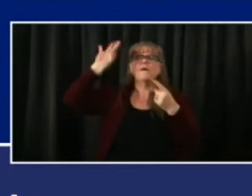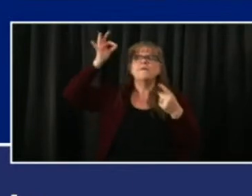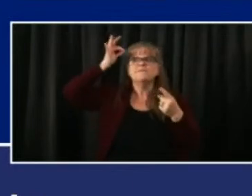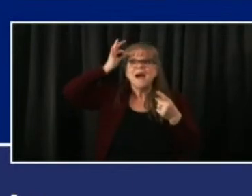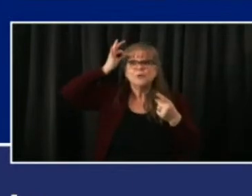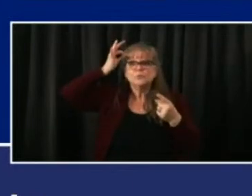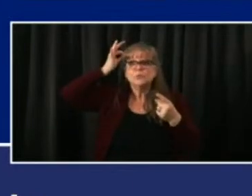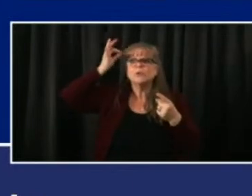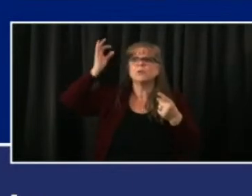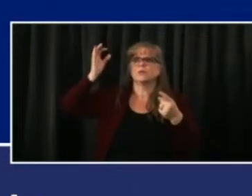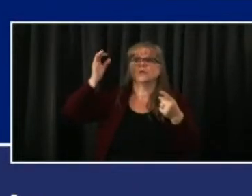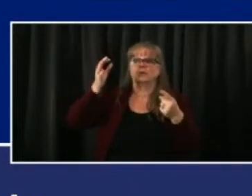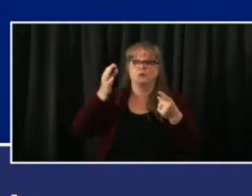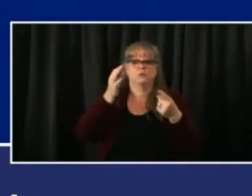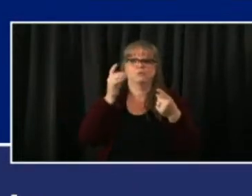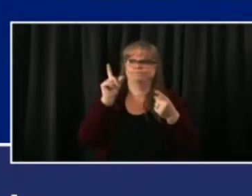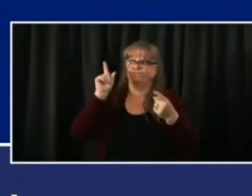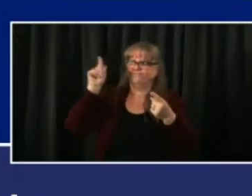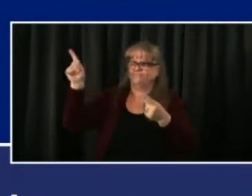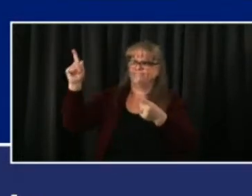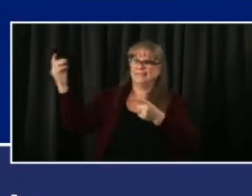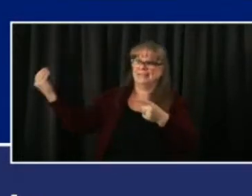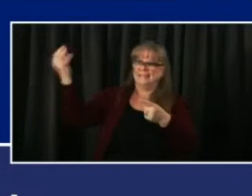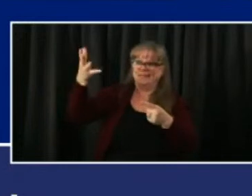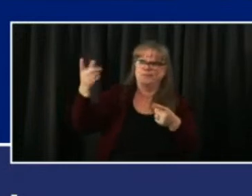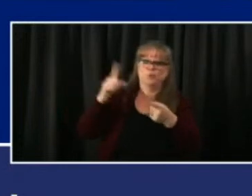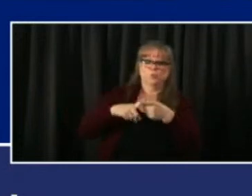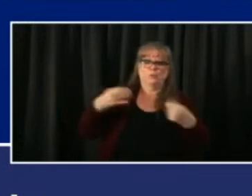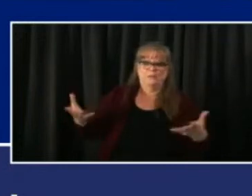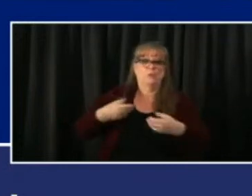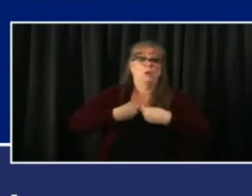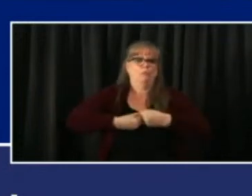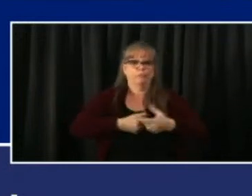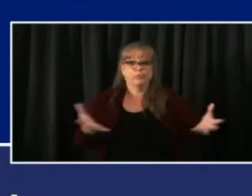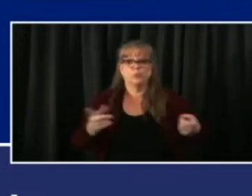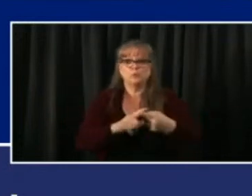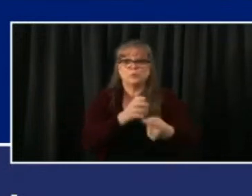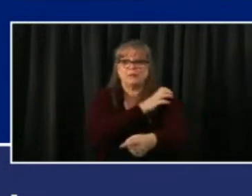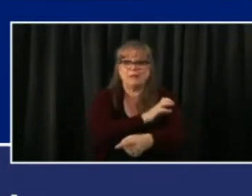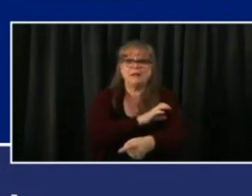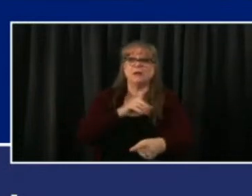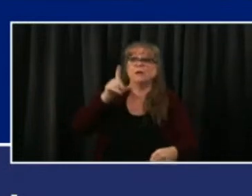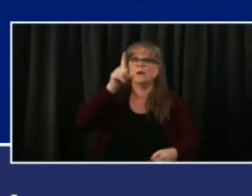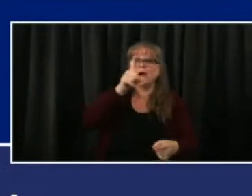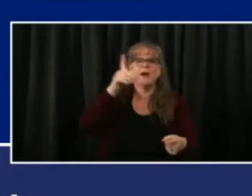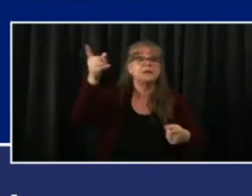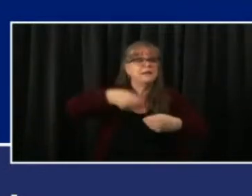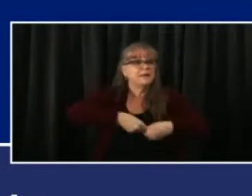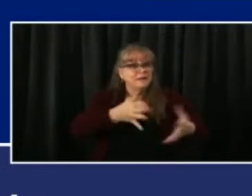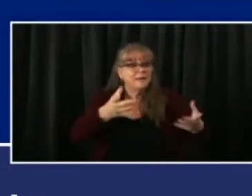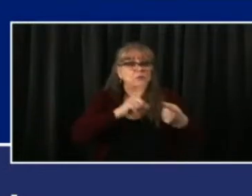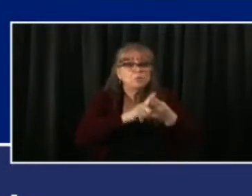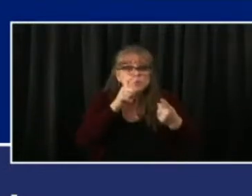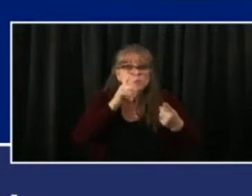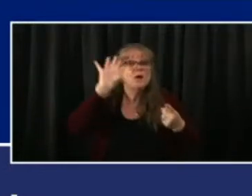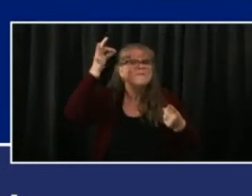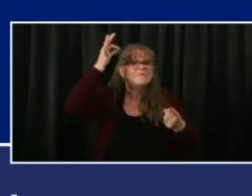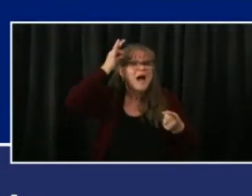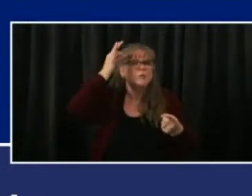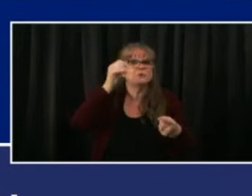qualified health clinics and also the federal pharmacy program. We currently have four different